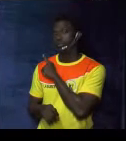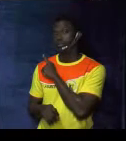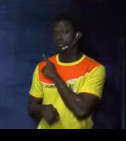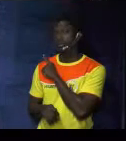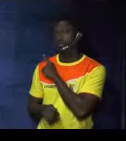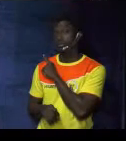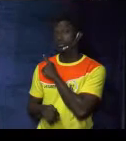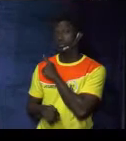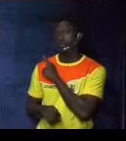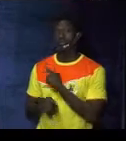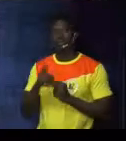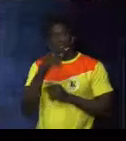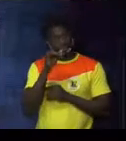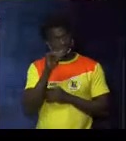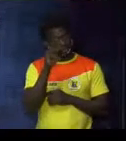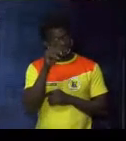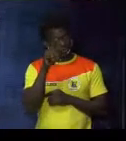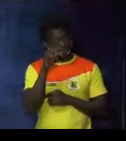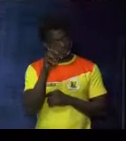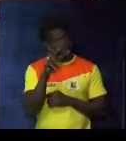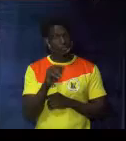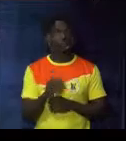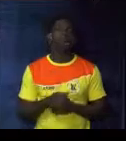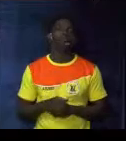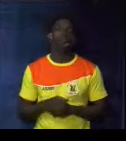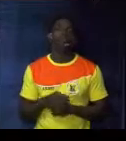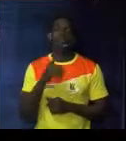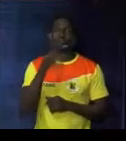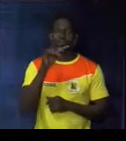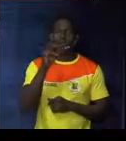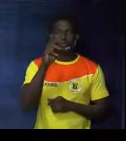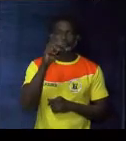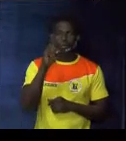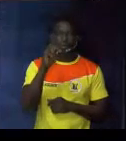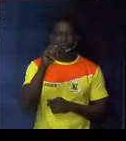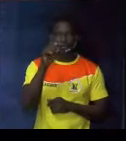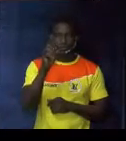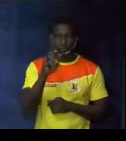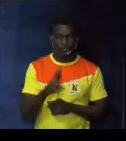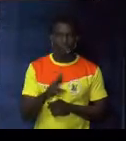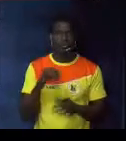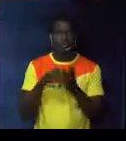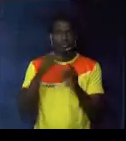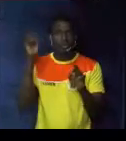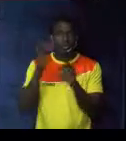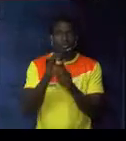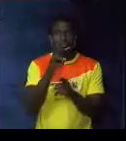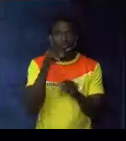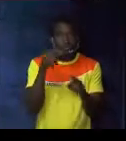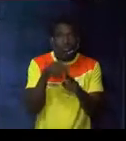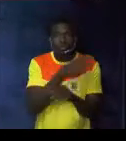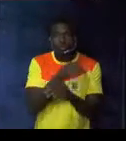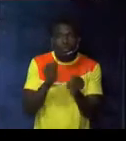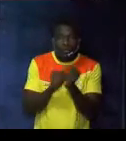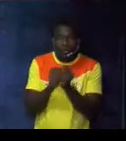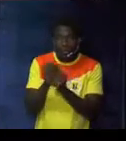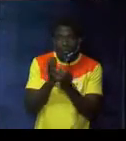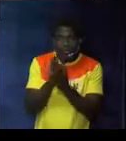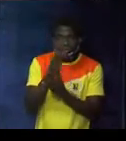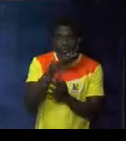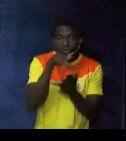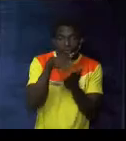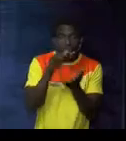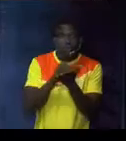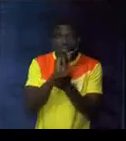Did I hear you right? Did you say diameter? It's a diameter, my friend, because it touches 2 points and passes through